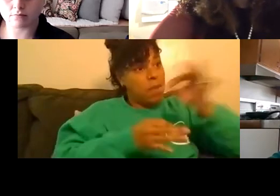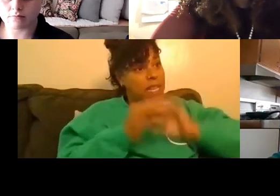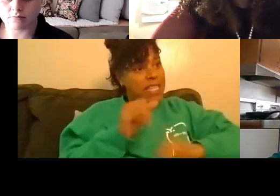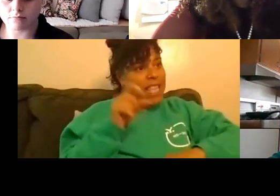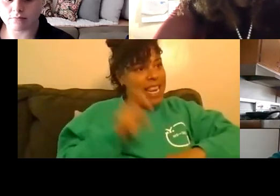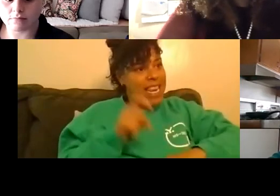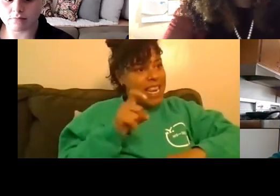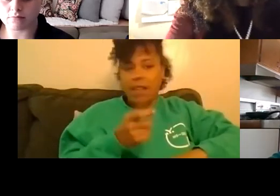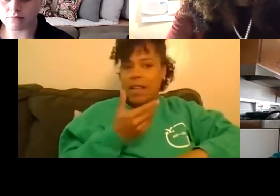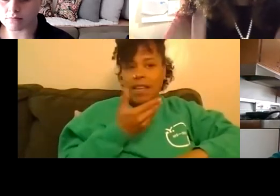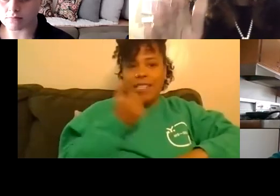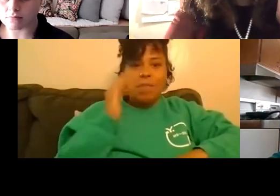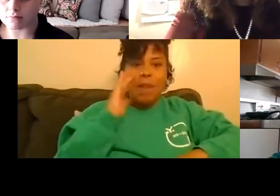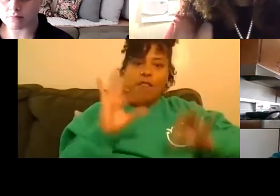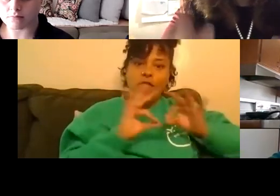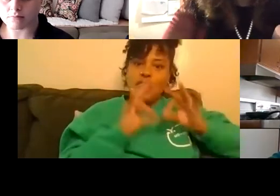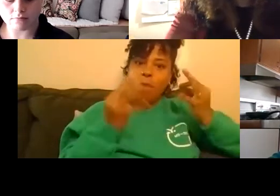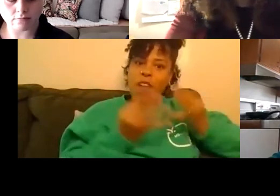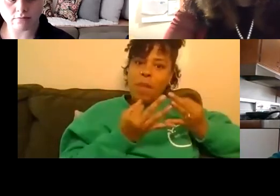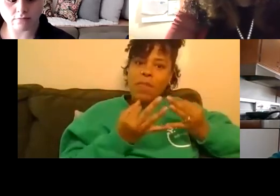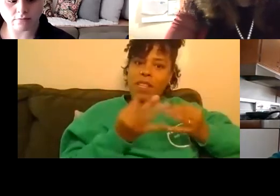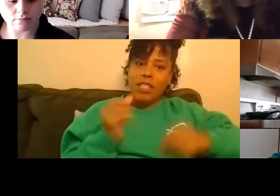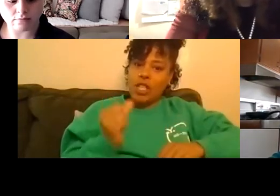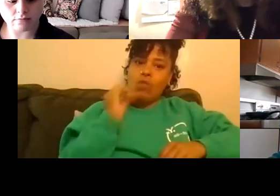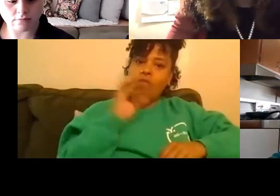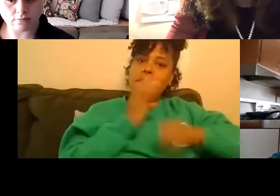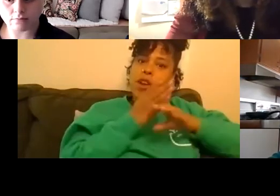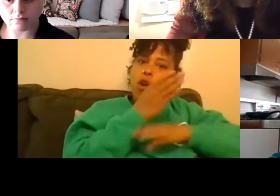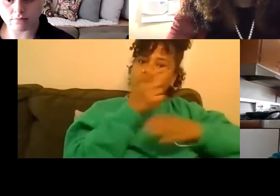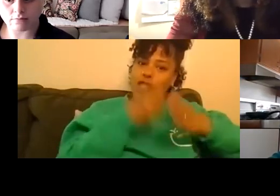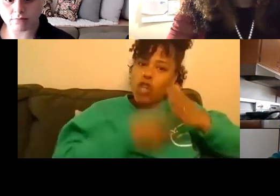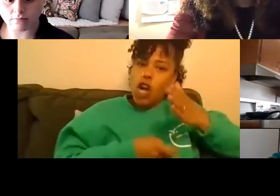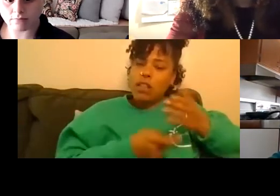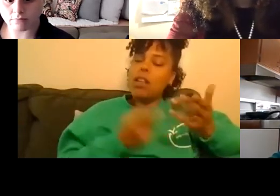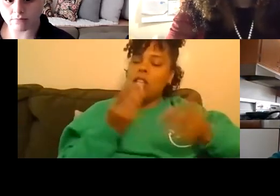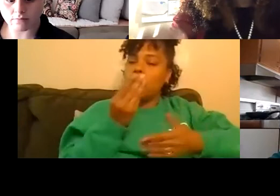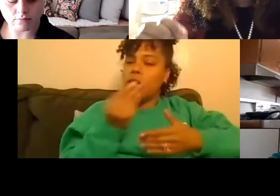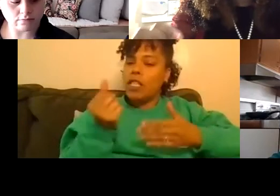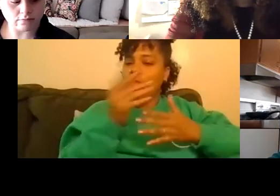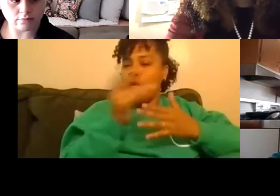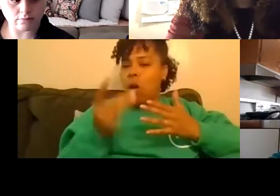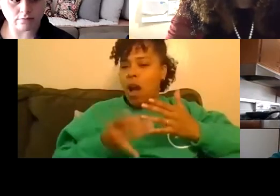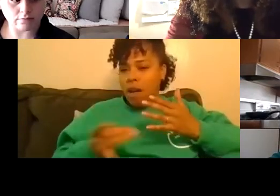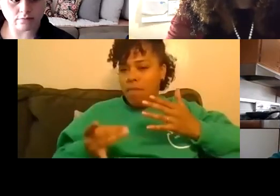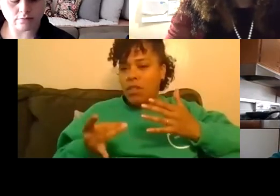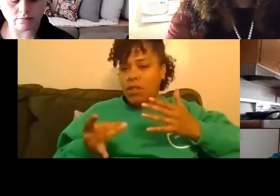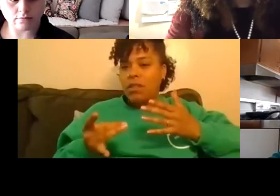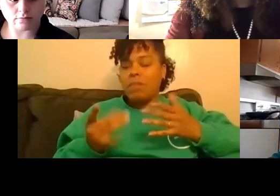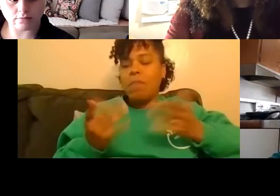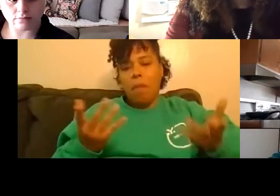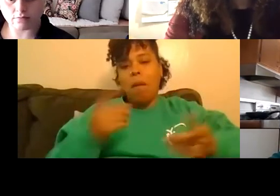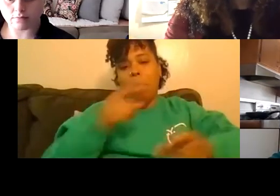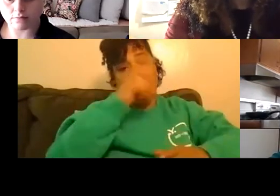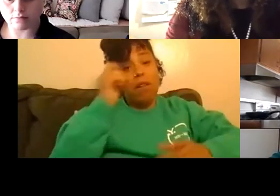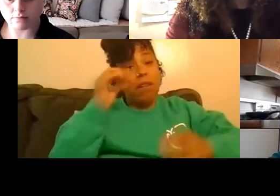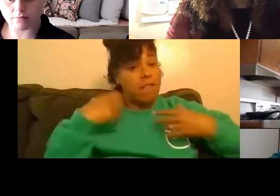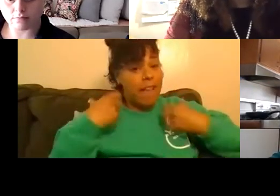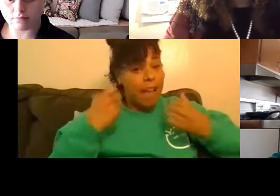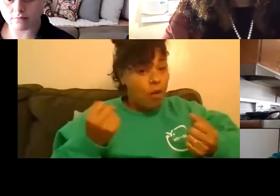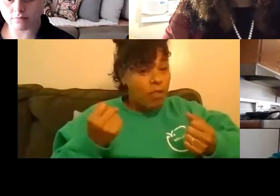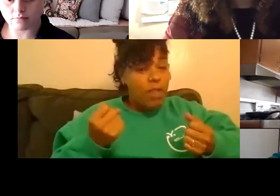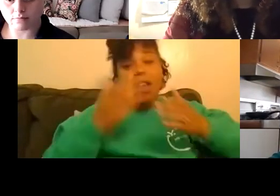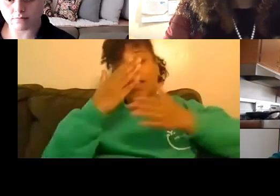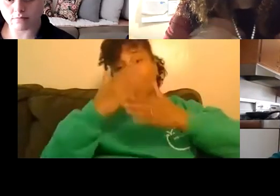be overcharged. So there's a couple of options that happen. But yes, because of health, because of some